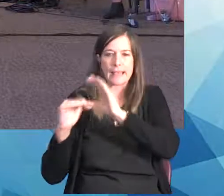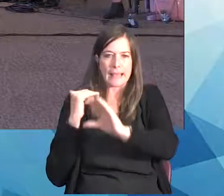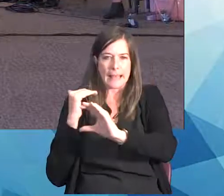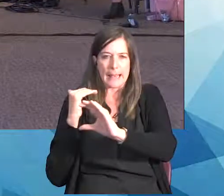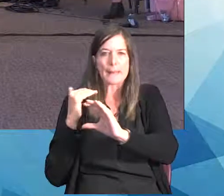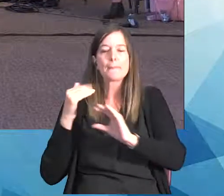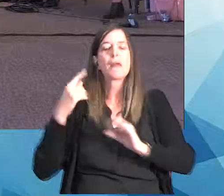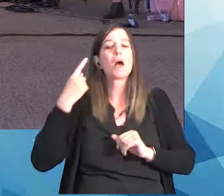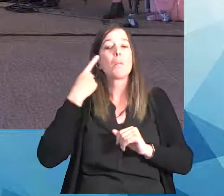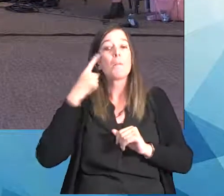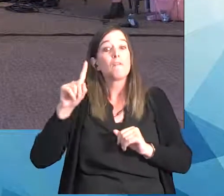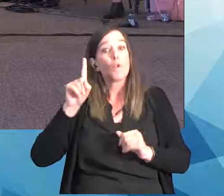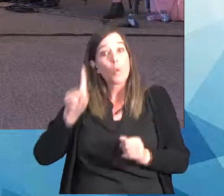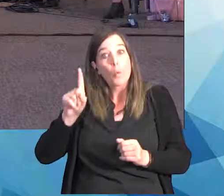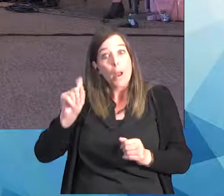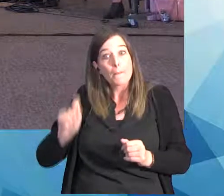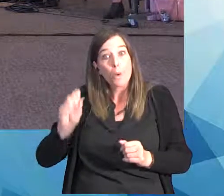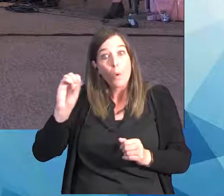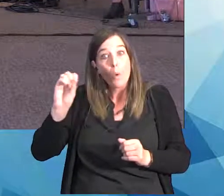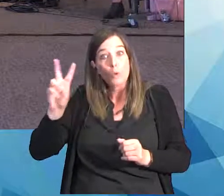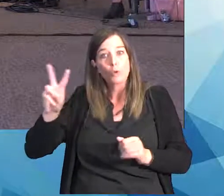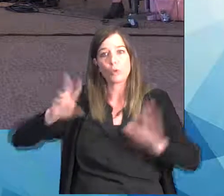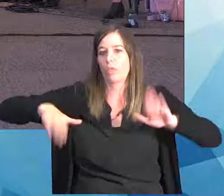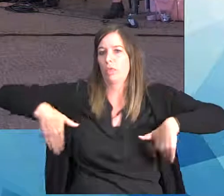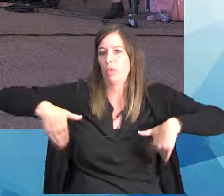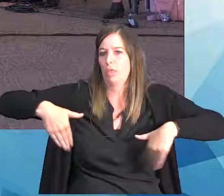particular item 1.02.